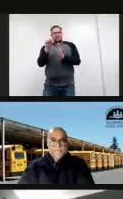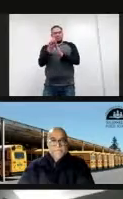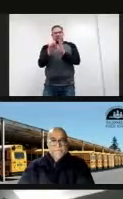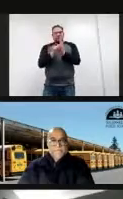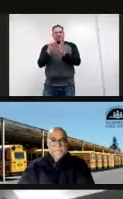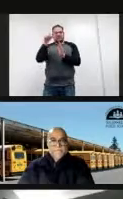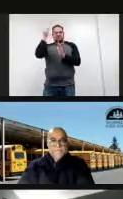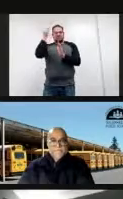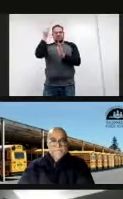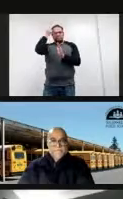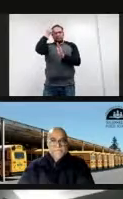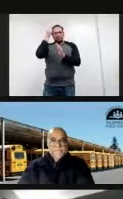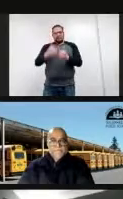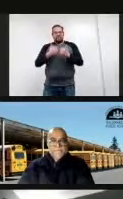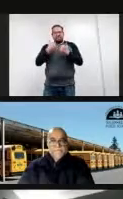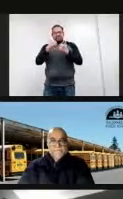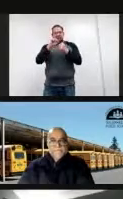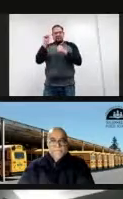in Salem,